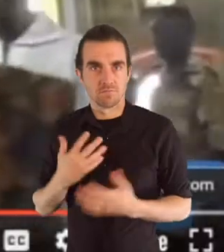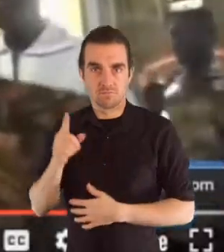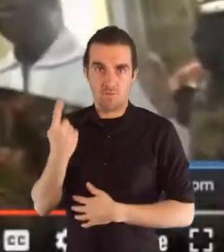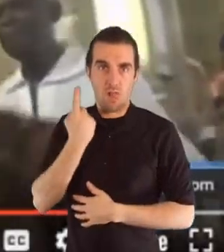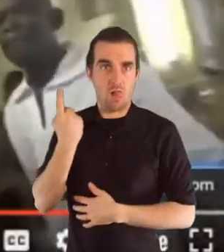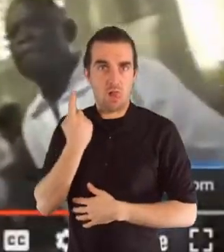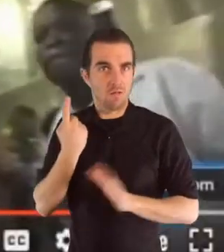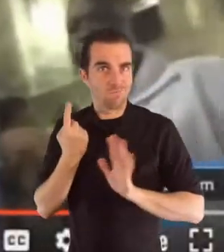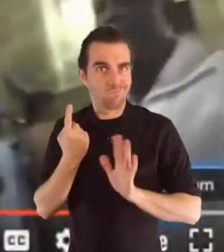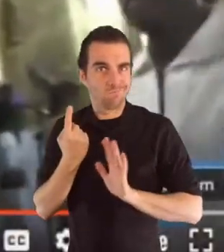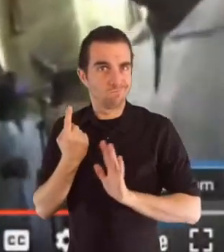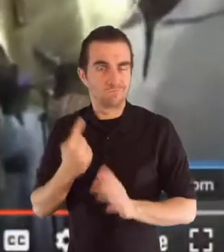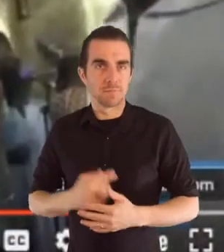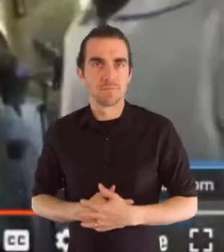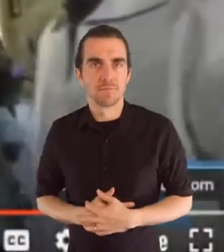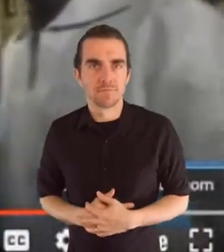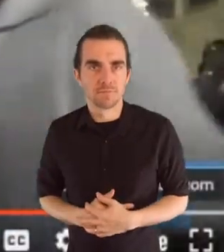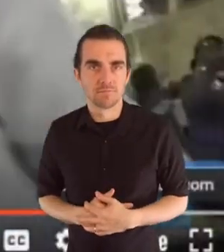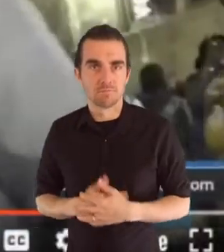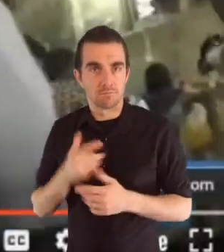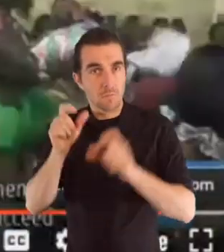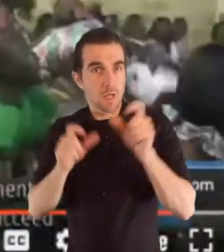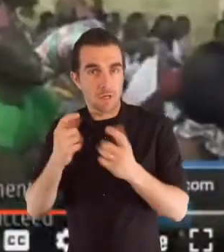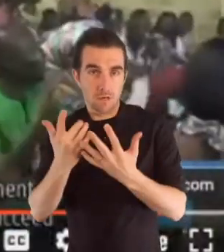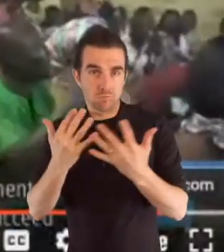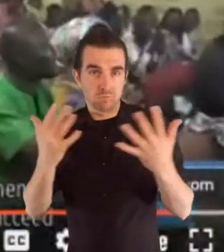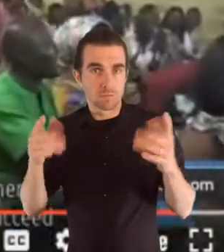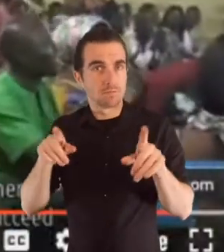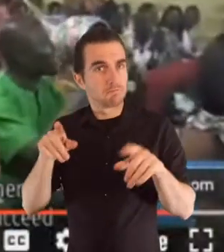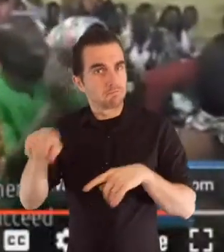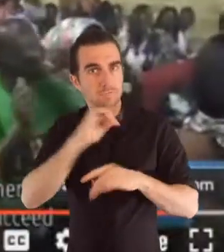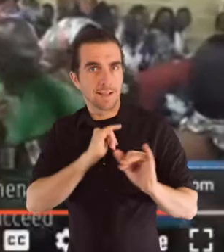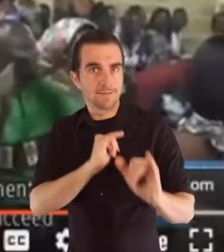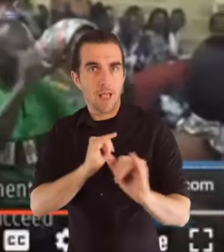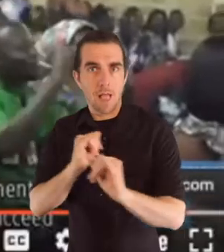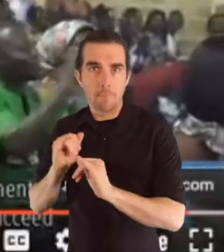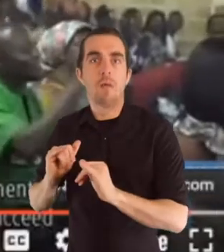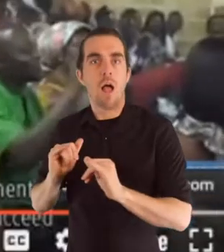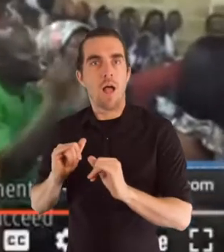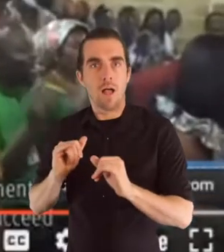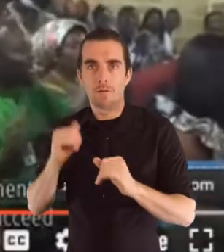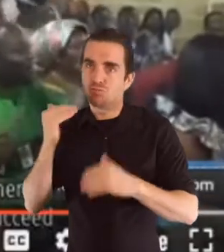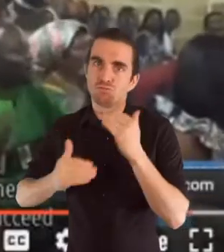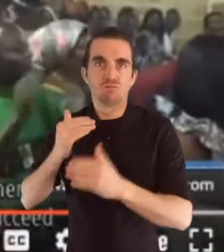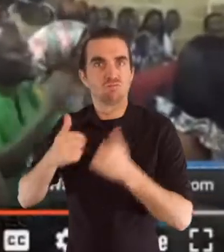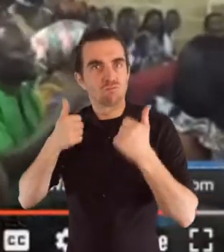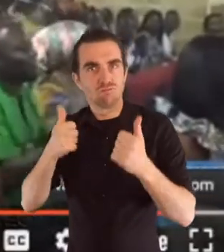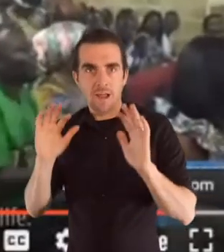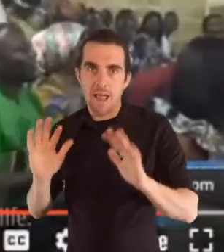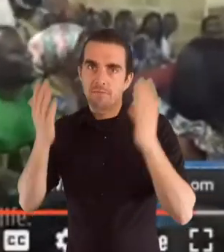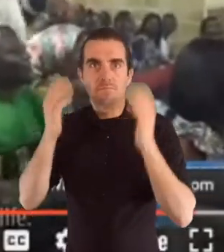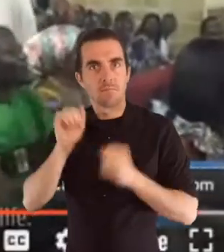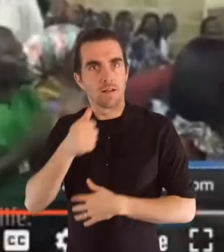Doris is not alone. There are so many other people with mental disabilities who have gone ahead to succeed